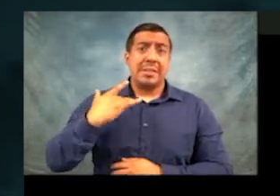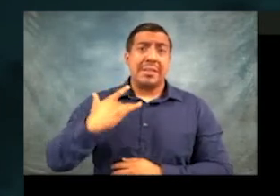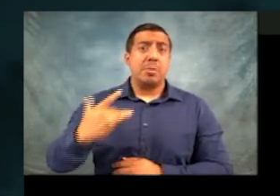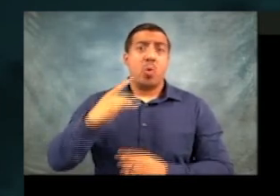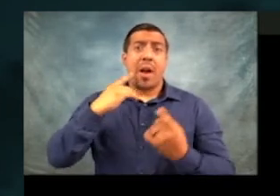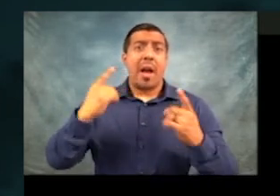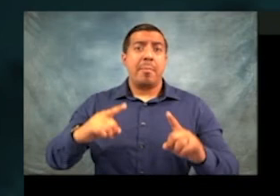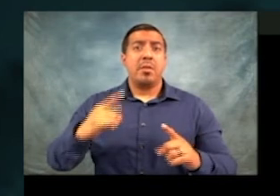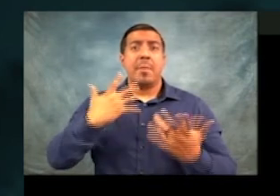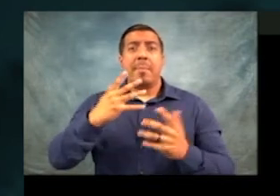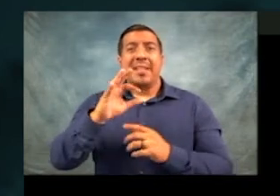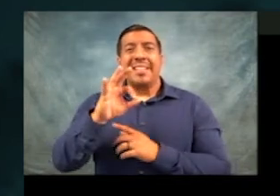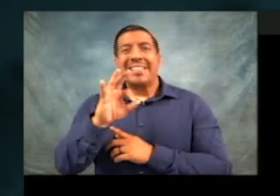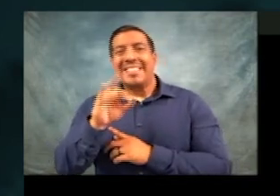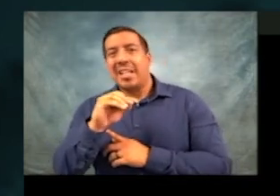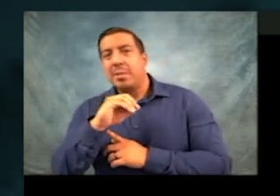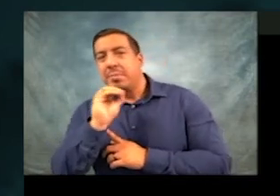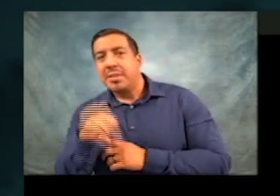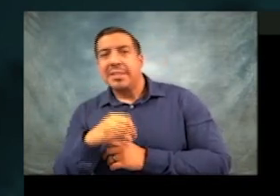we would hope for like 90%